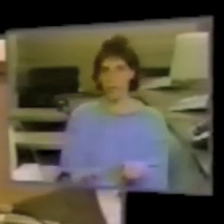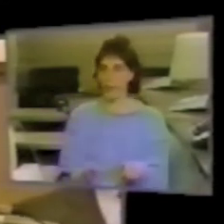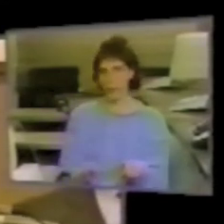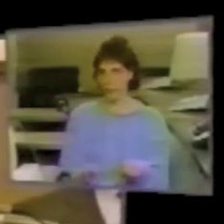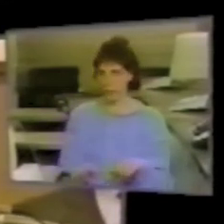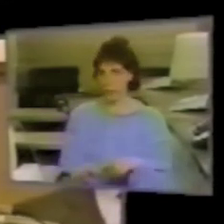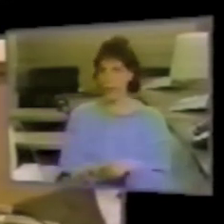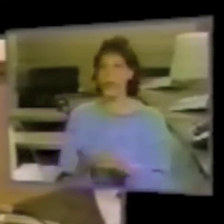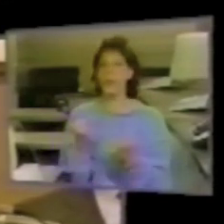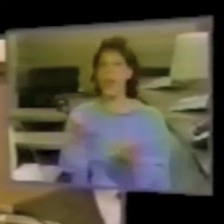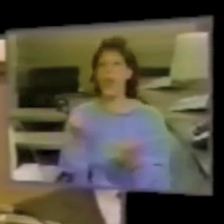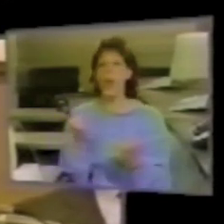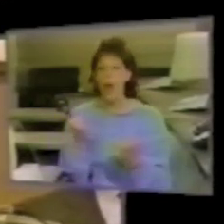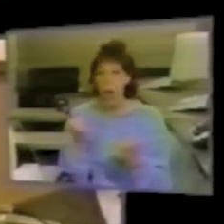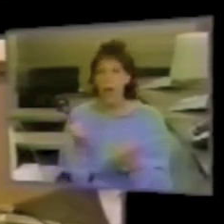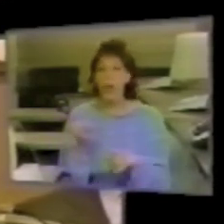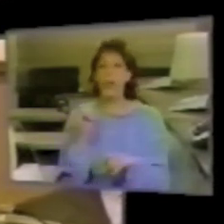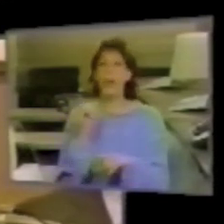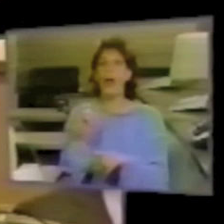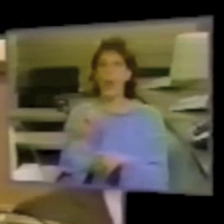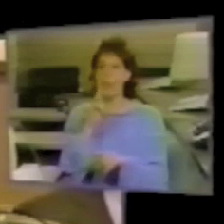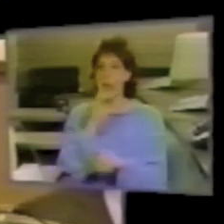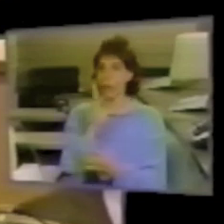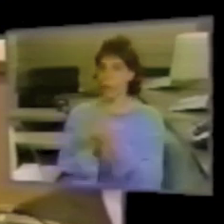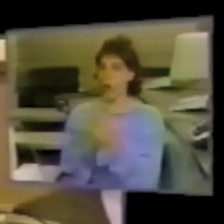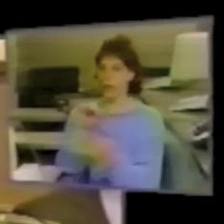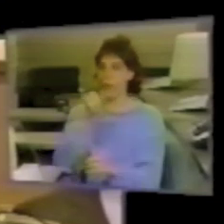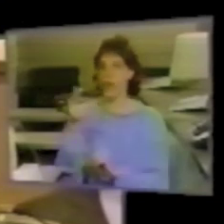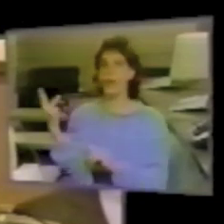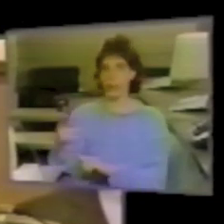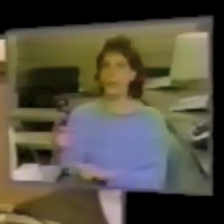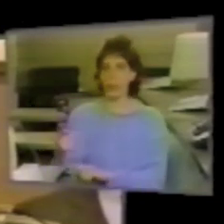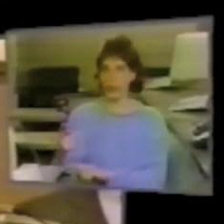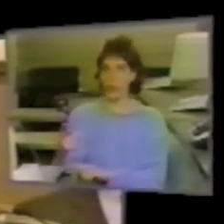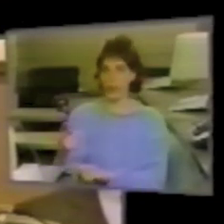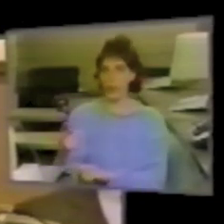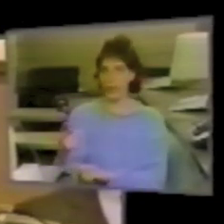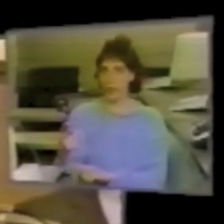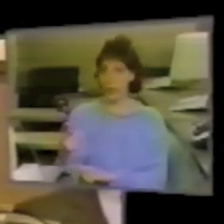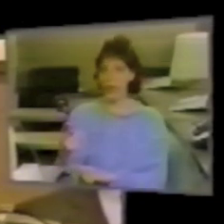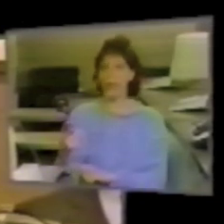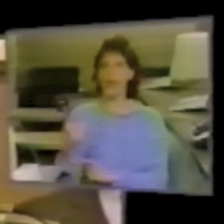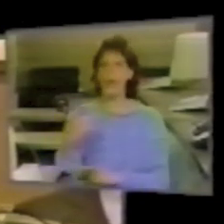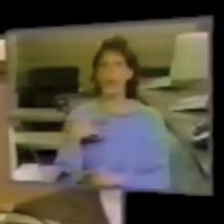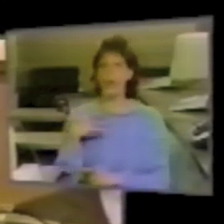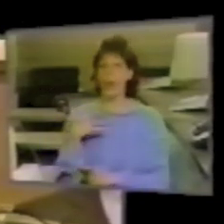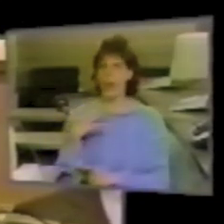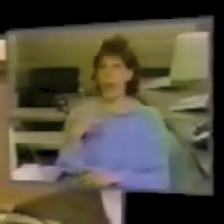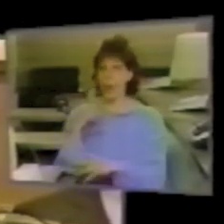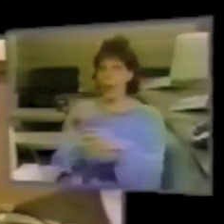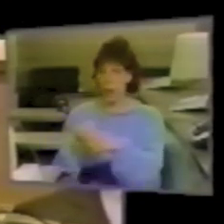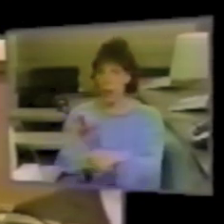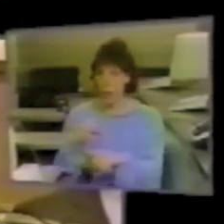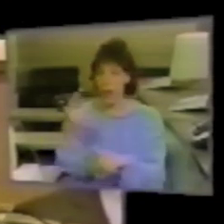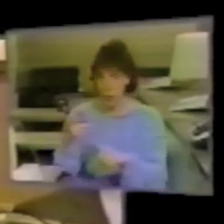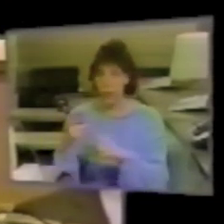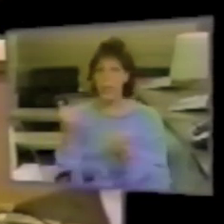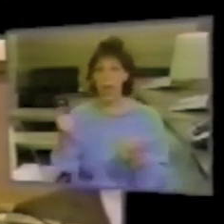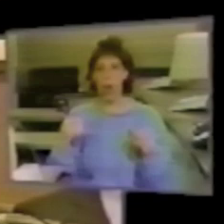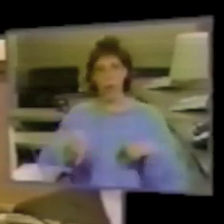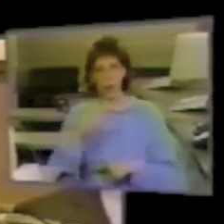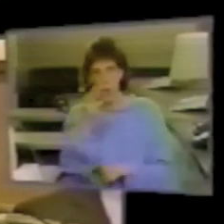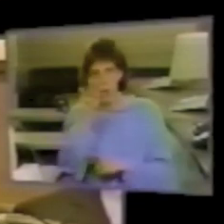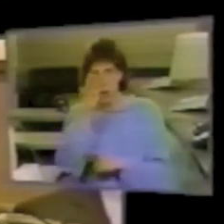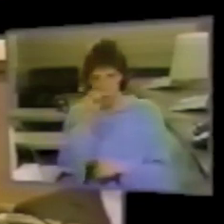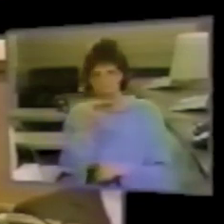time until we found ourselves a part of it. When we did, being human, we responded to